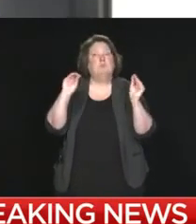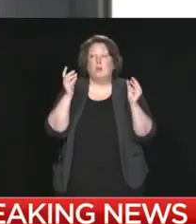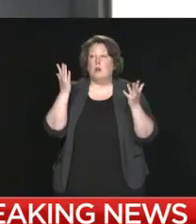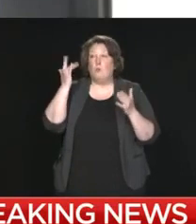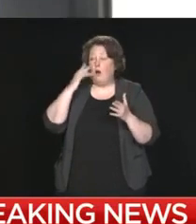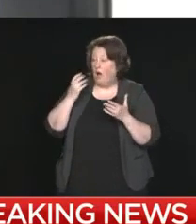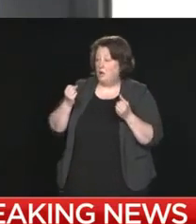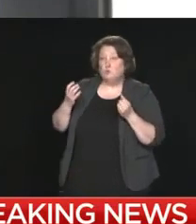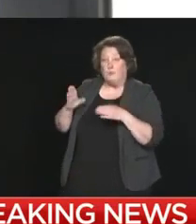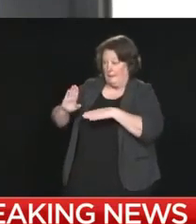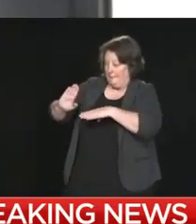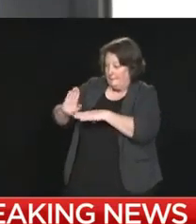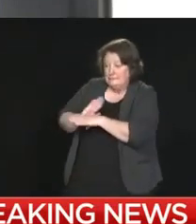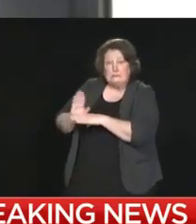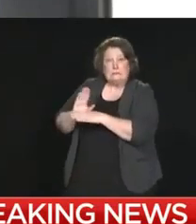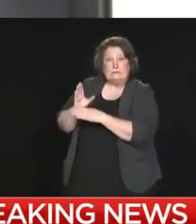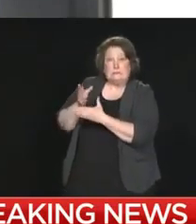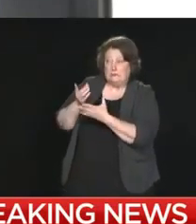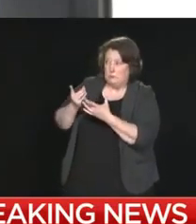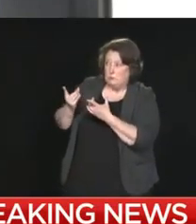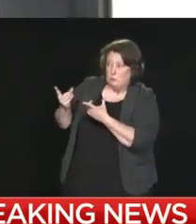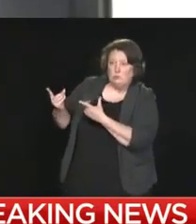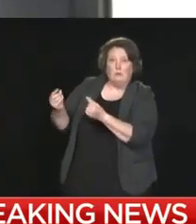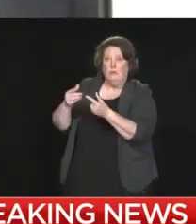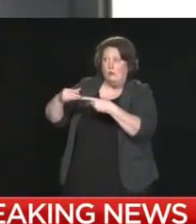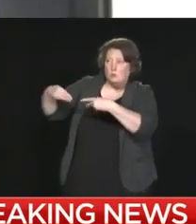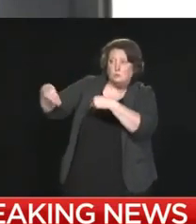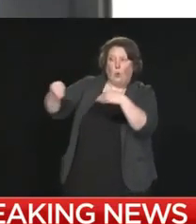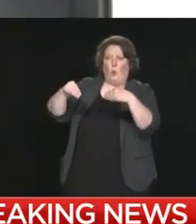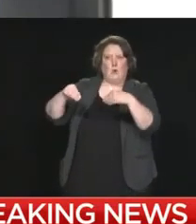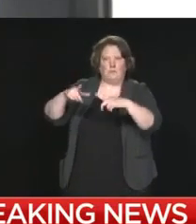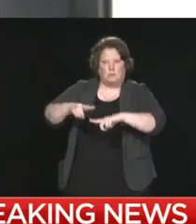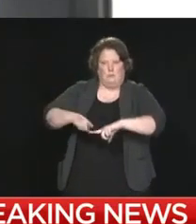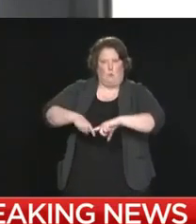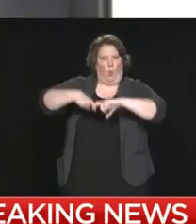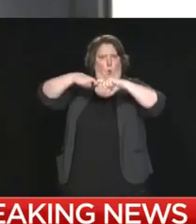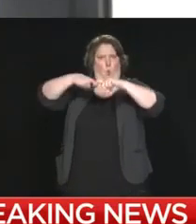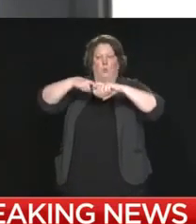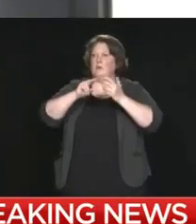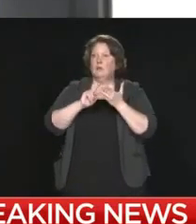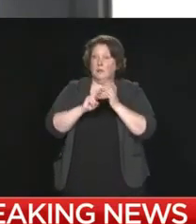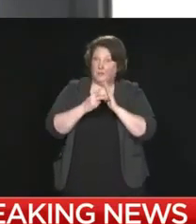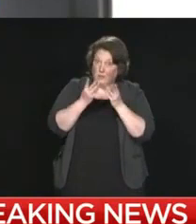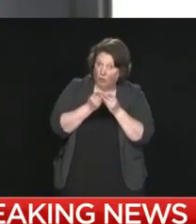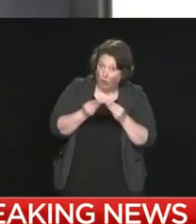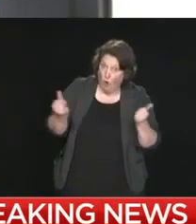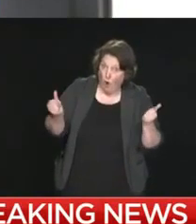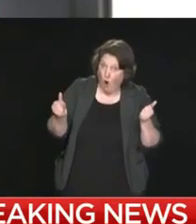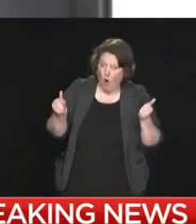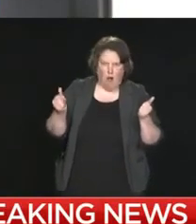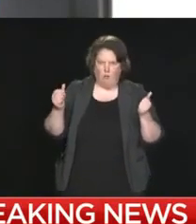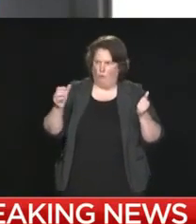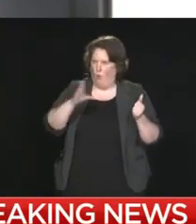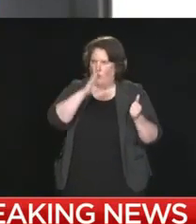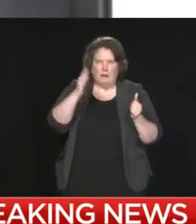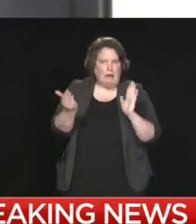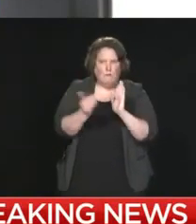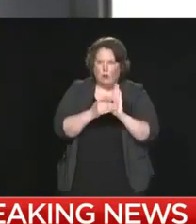and economic activity is simply suspended. It's not gone. It's not never coming